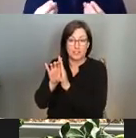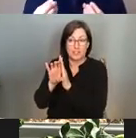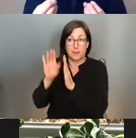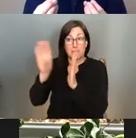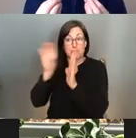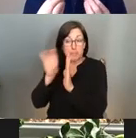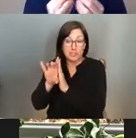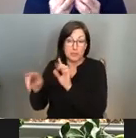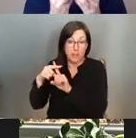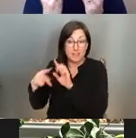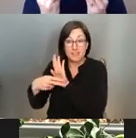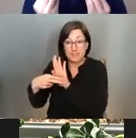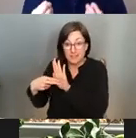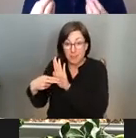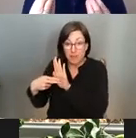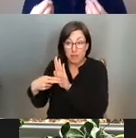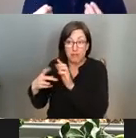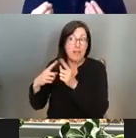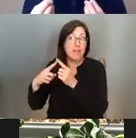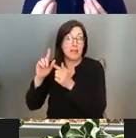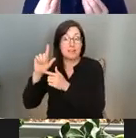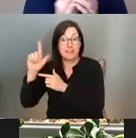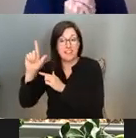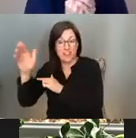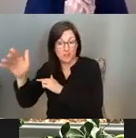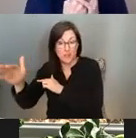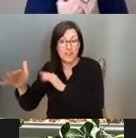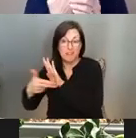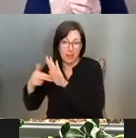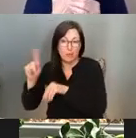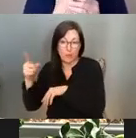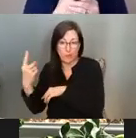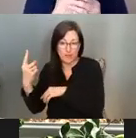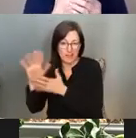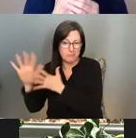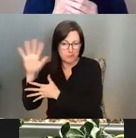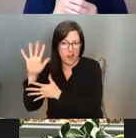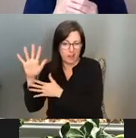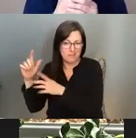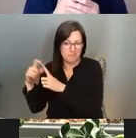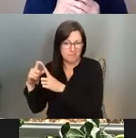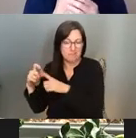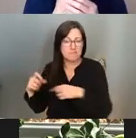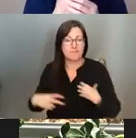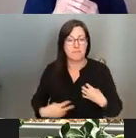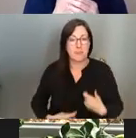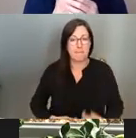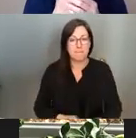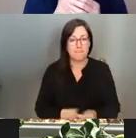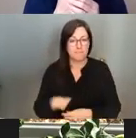the label, and then maybe just the label only. And again, on page 14, it shows that in a